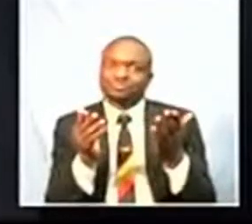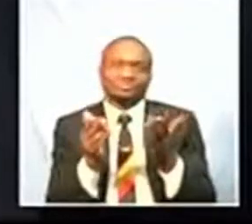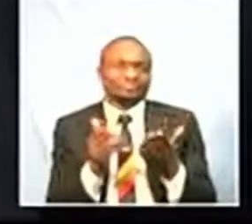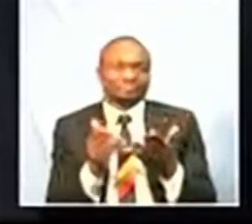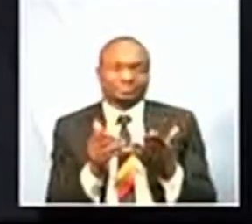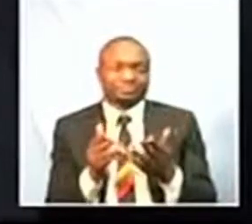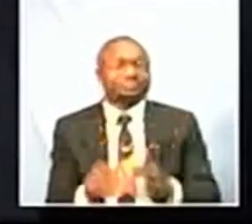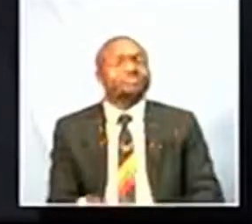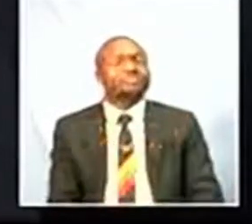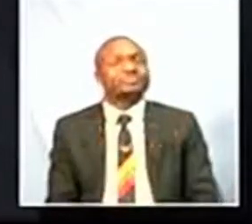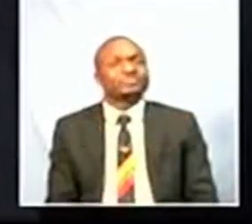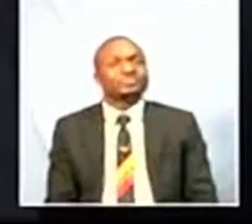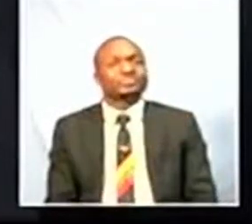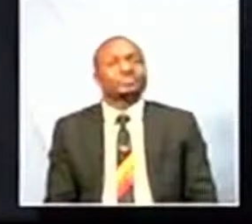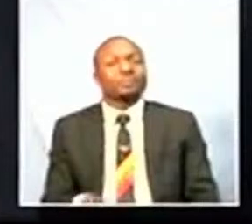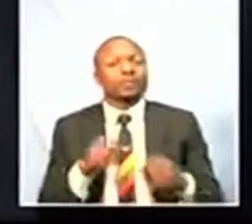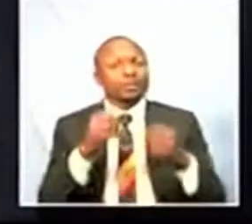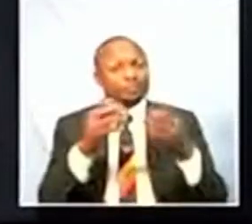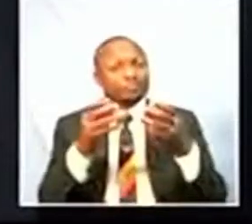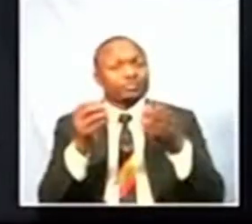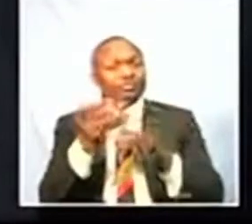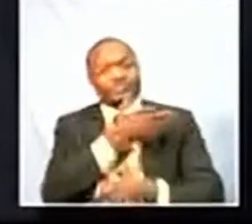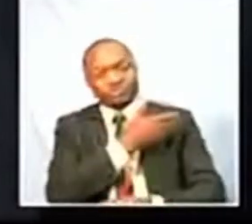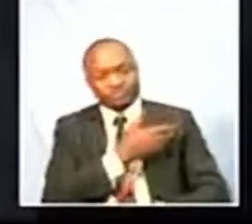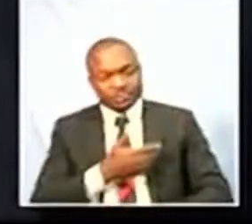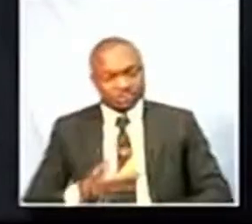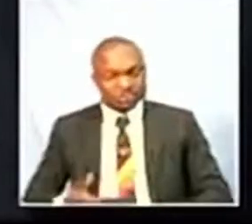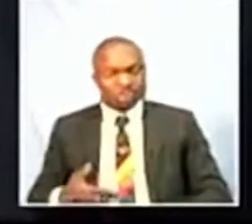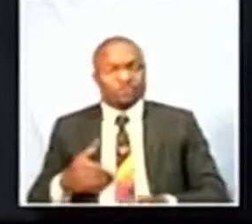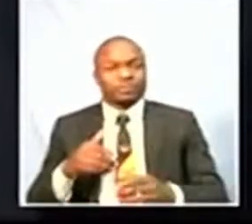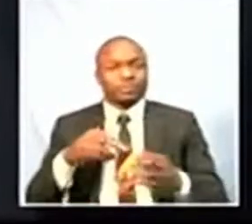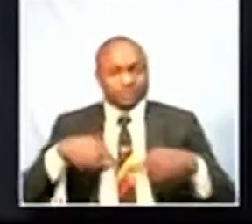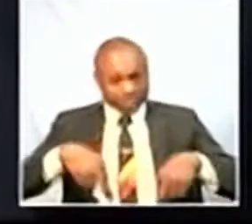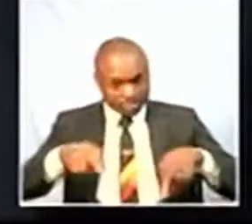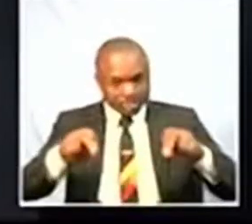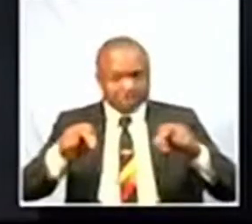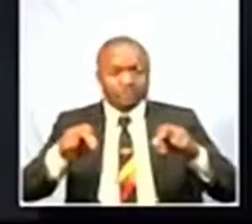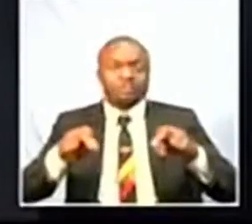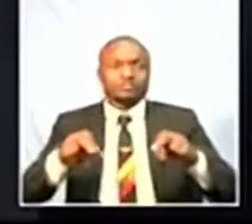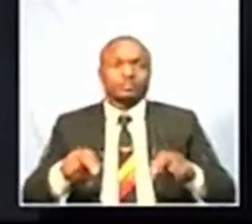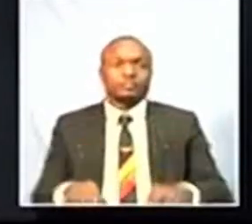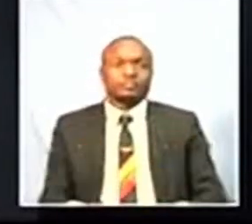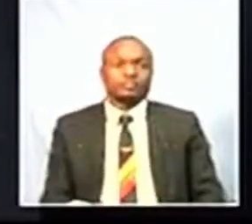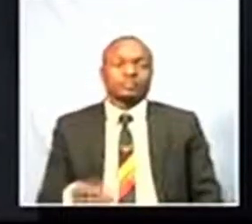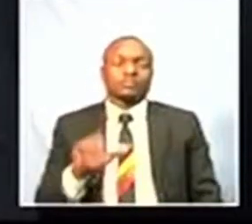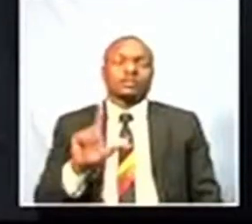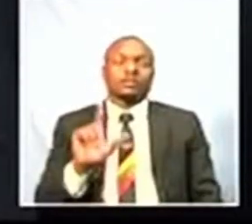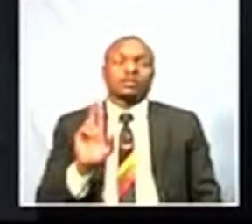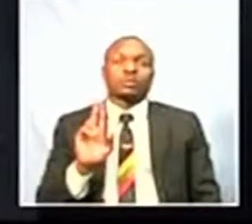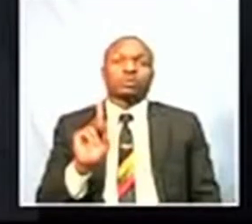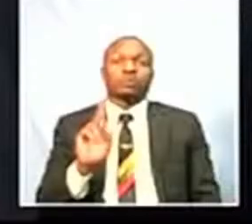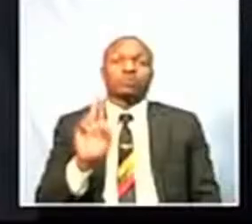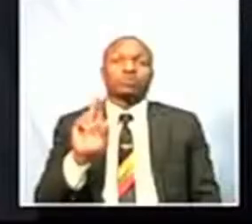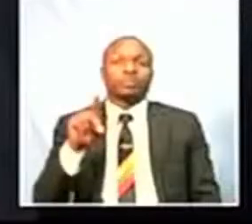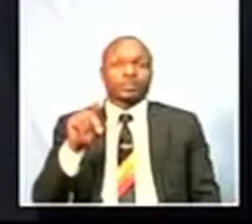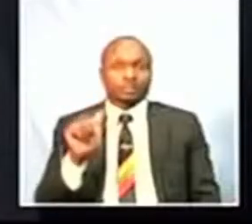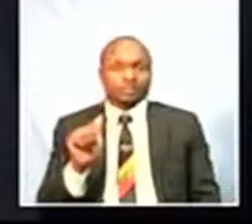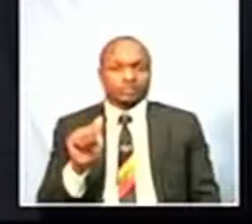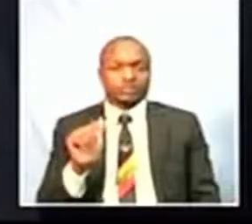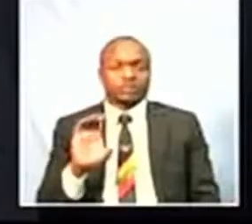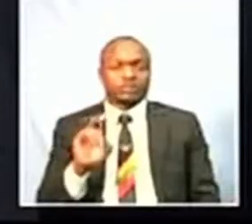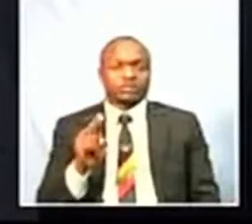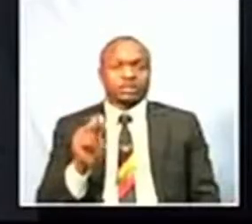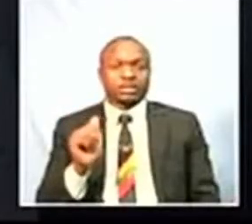retention, and the most serious one is about the road, the Lukupa Chakalipa